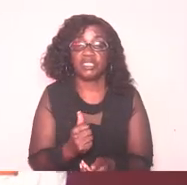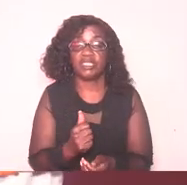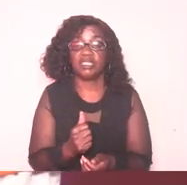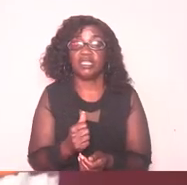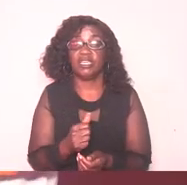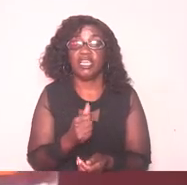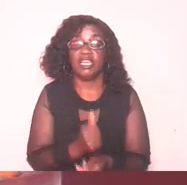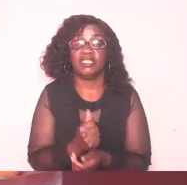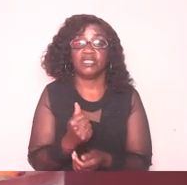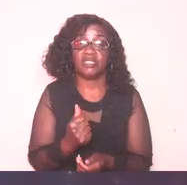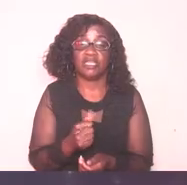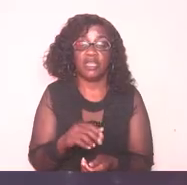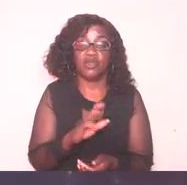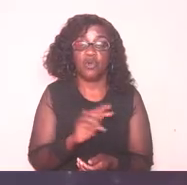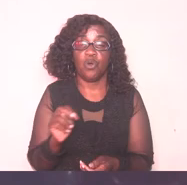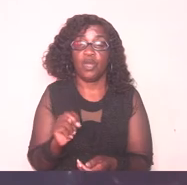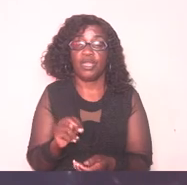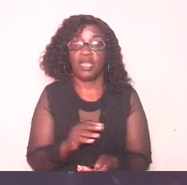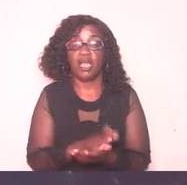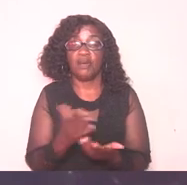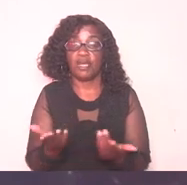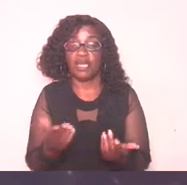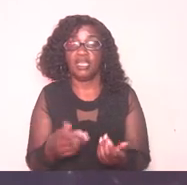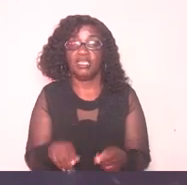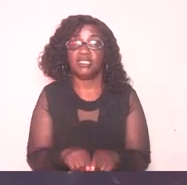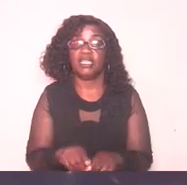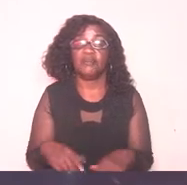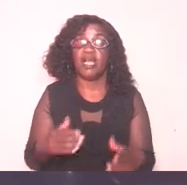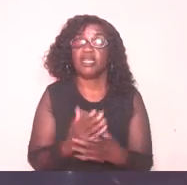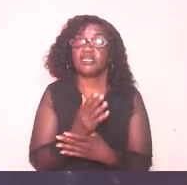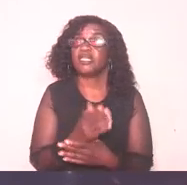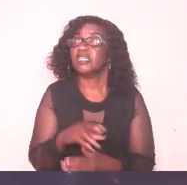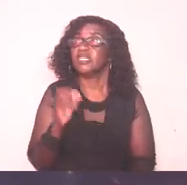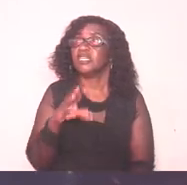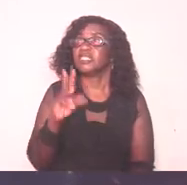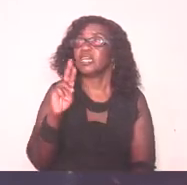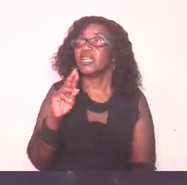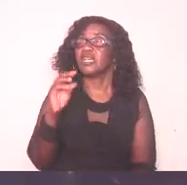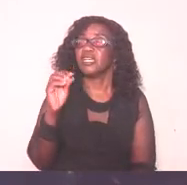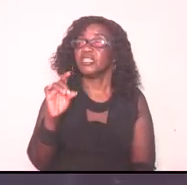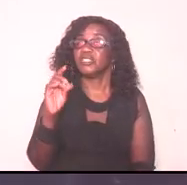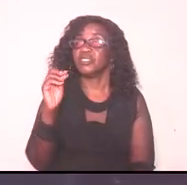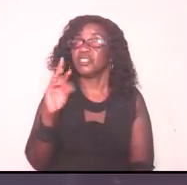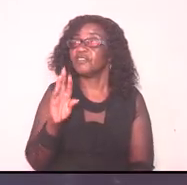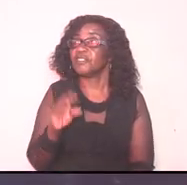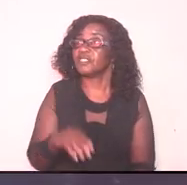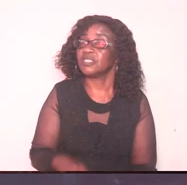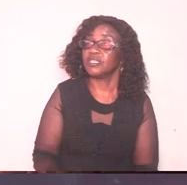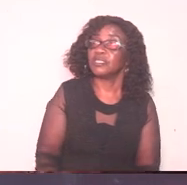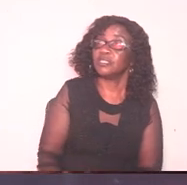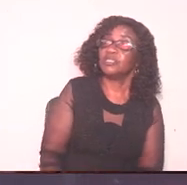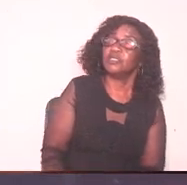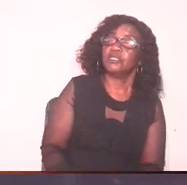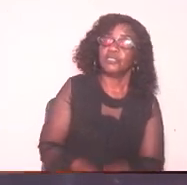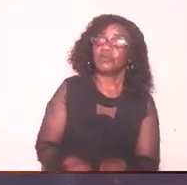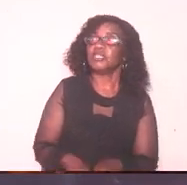at 18, sorry, it means no one below the age of 18 can access SRH services from any form of institution, especially one that